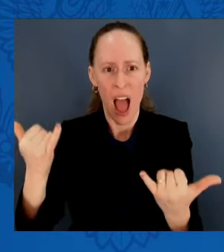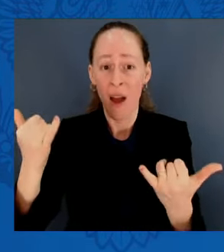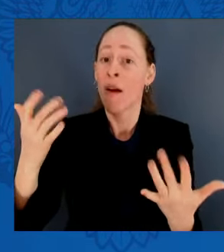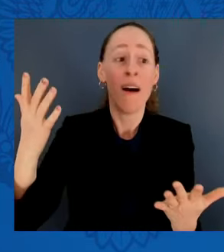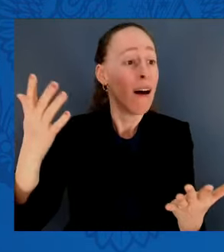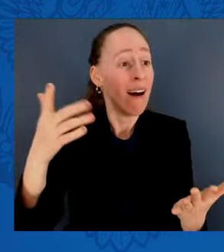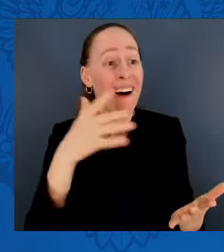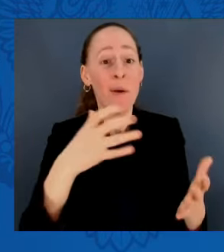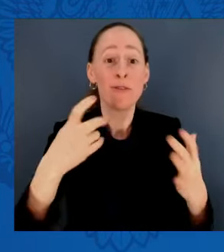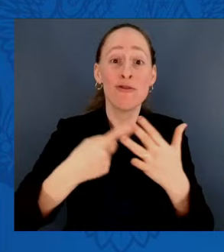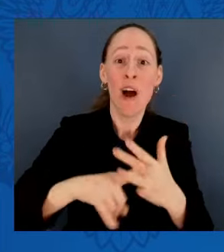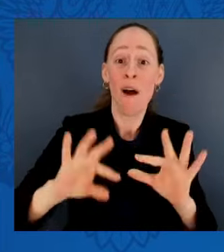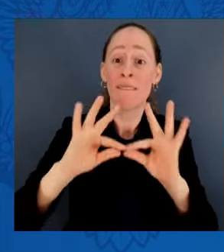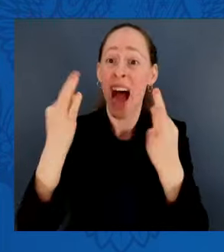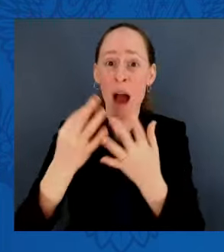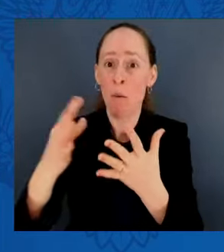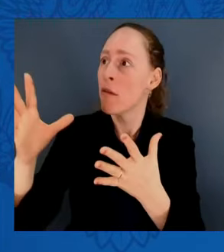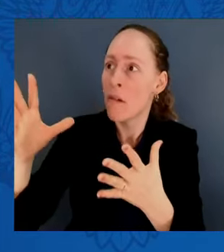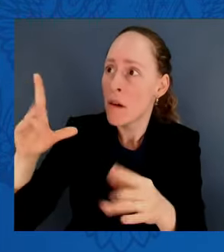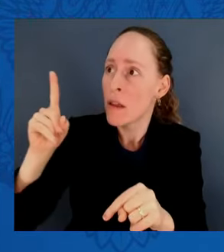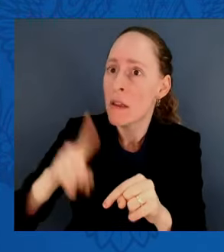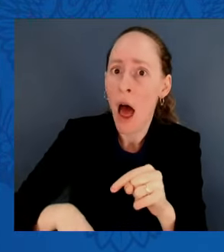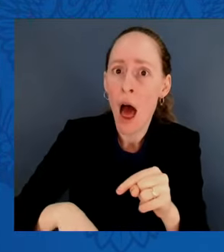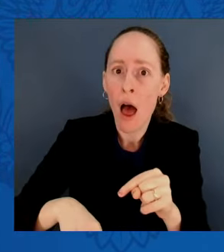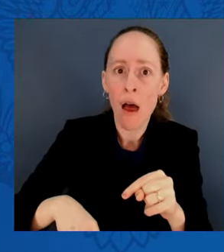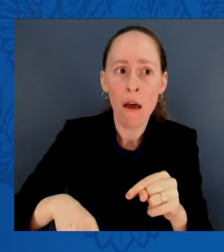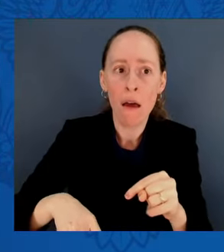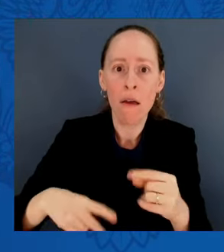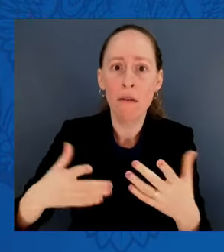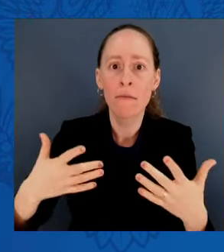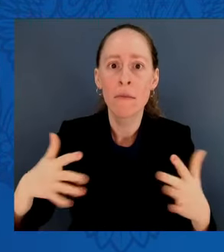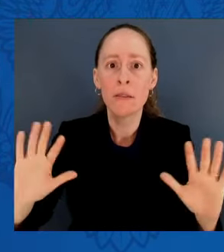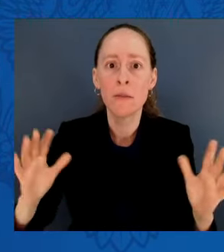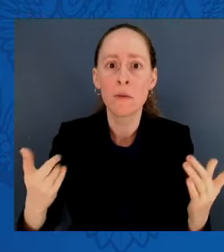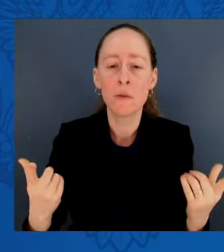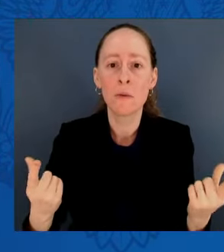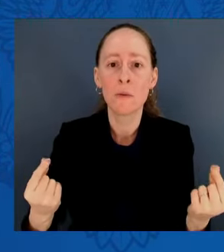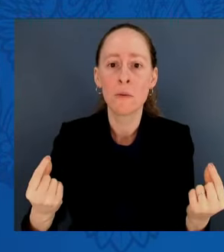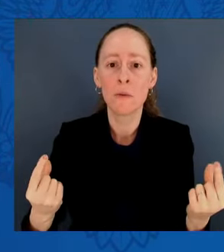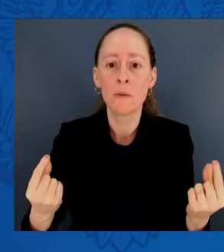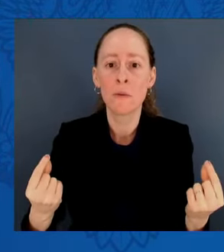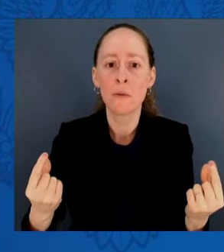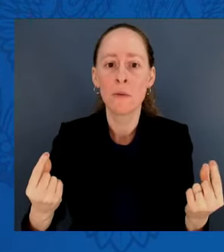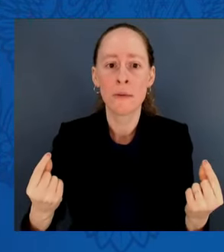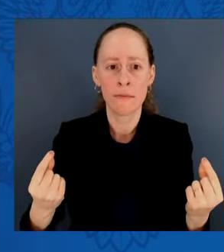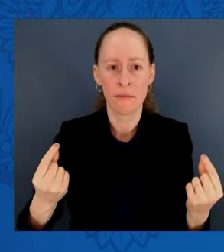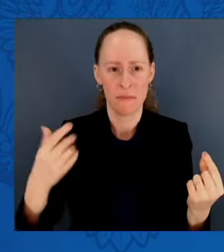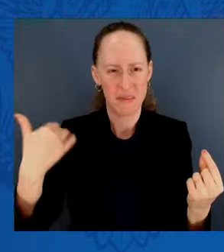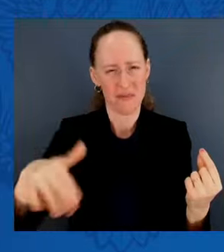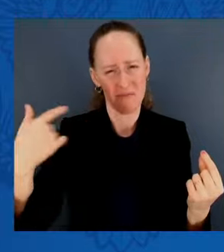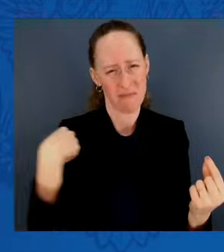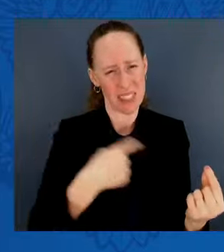tonight, let's stand up for families like hers. To my friends across the aisle, don't keep this waiting any longer.